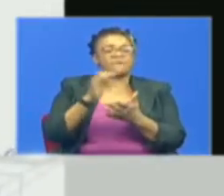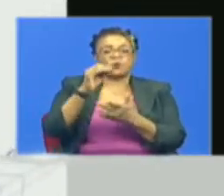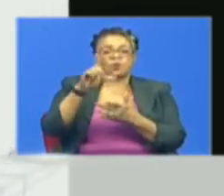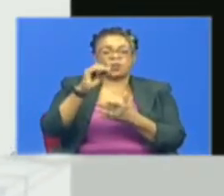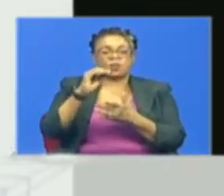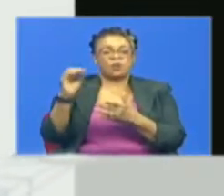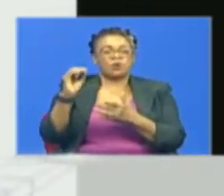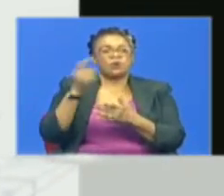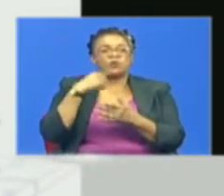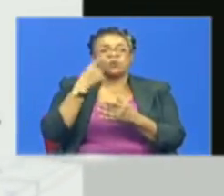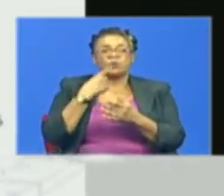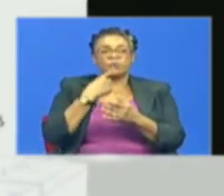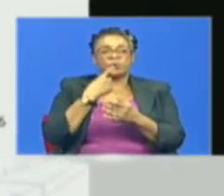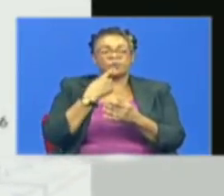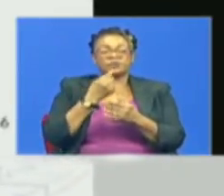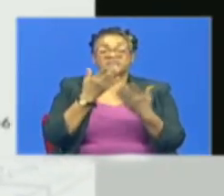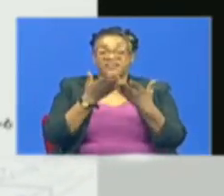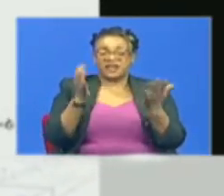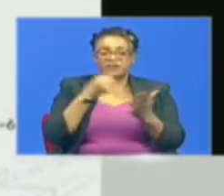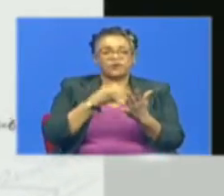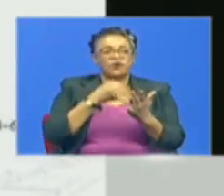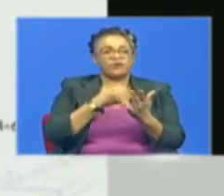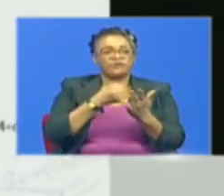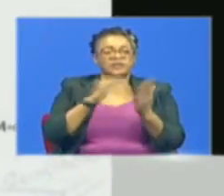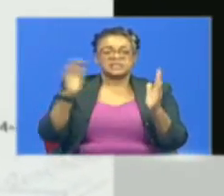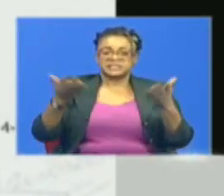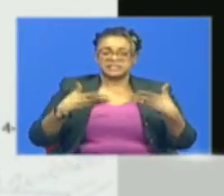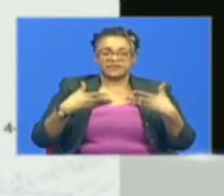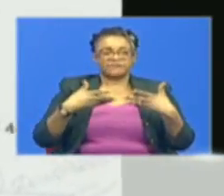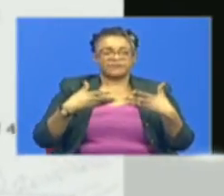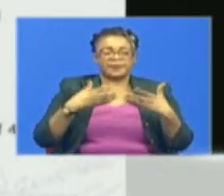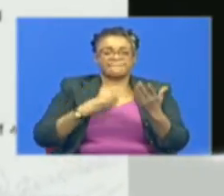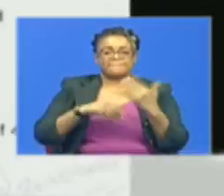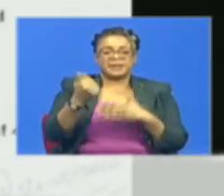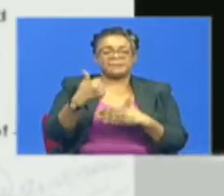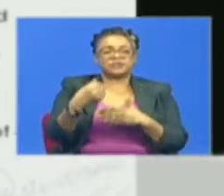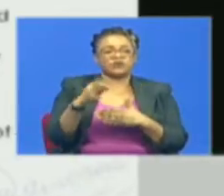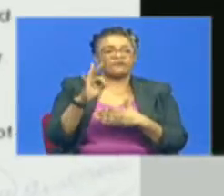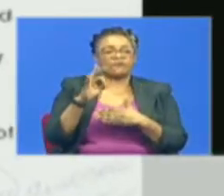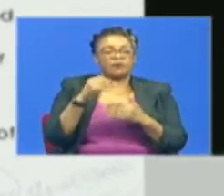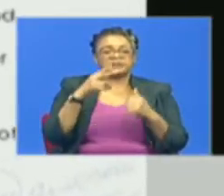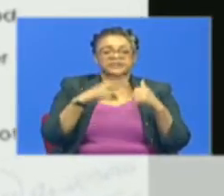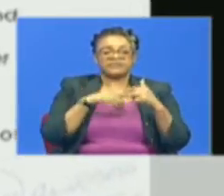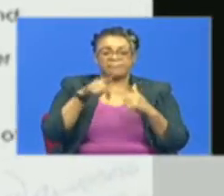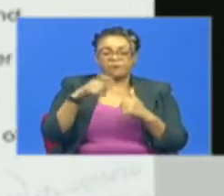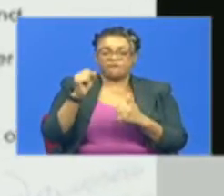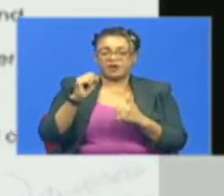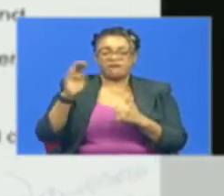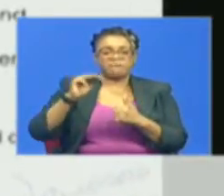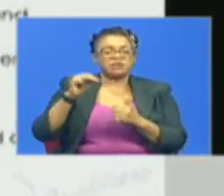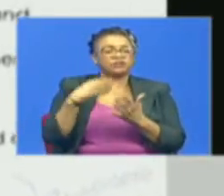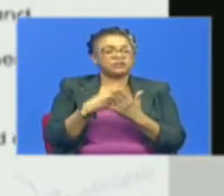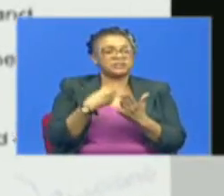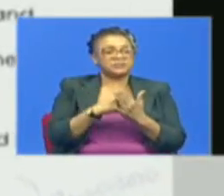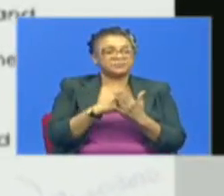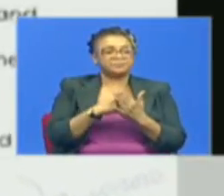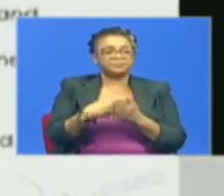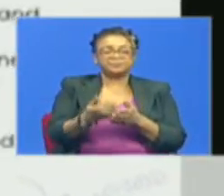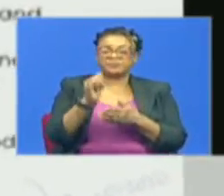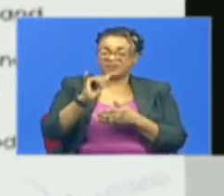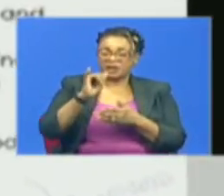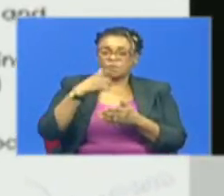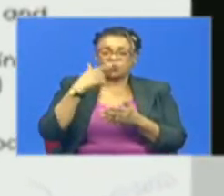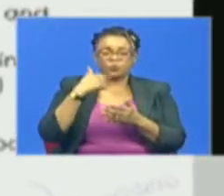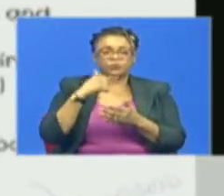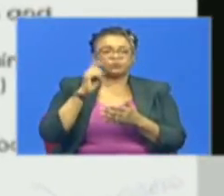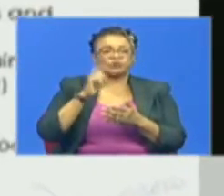at the center of the fraud, received an initial payment of 7.5 million shillings that was supposed to be